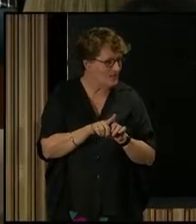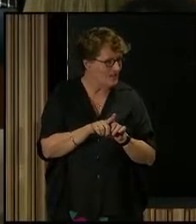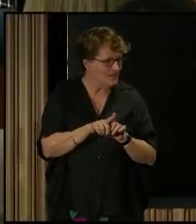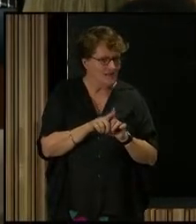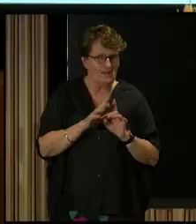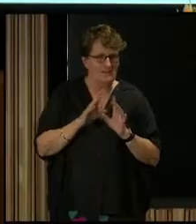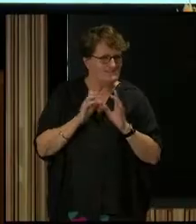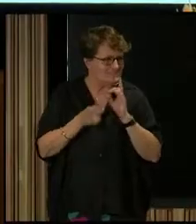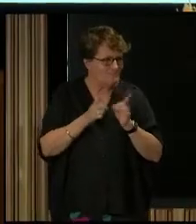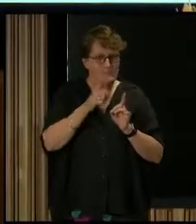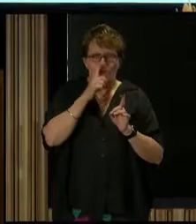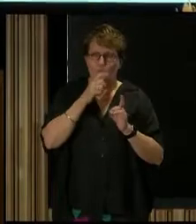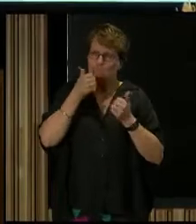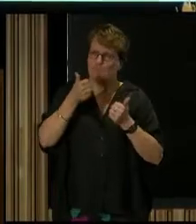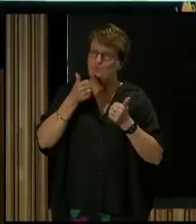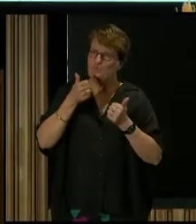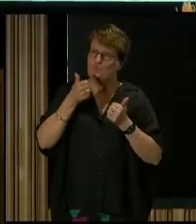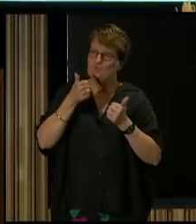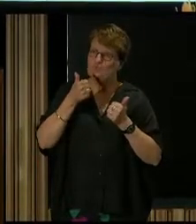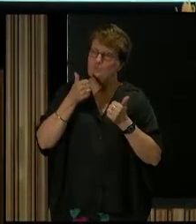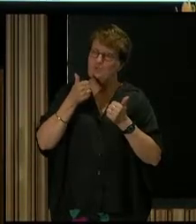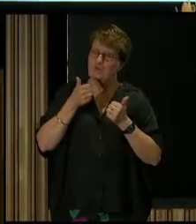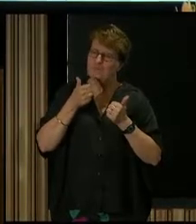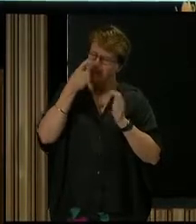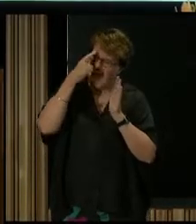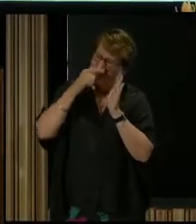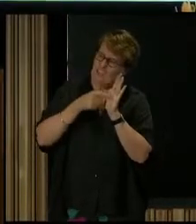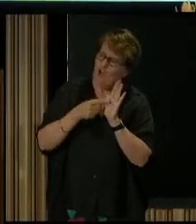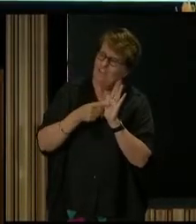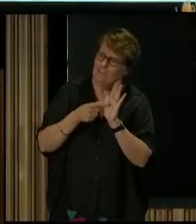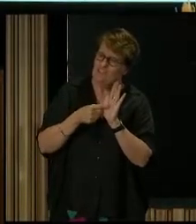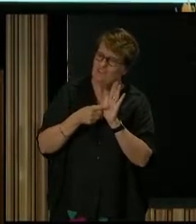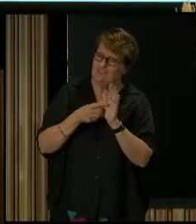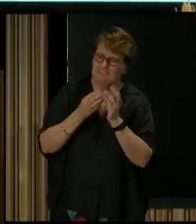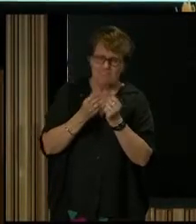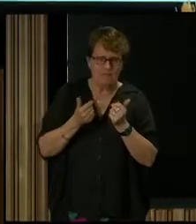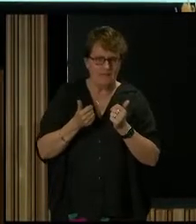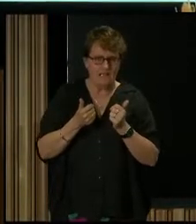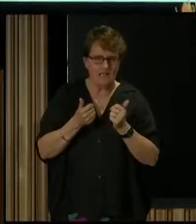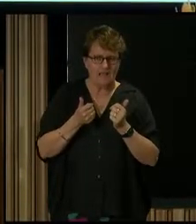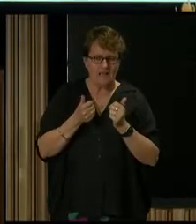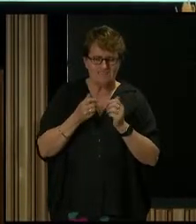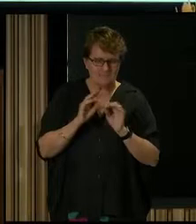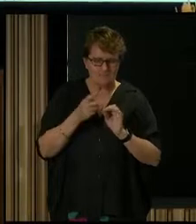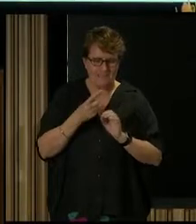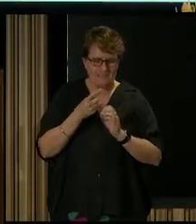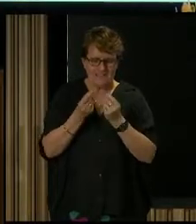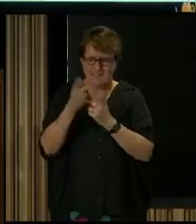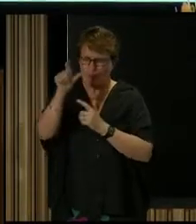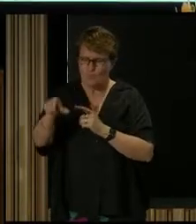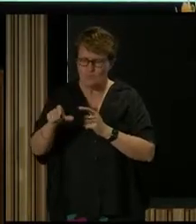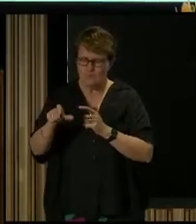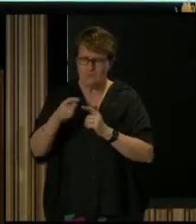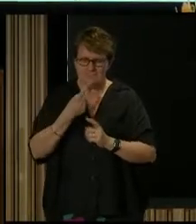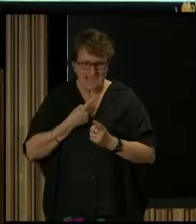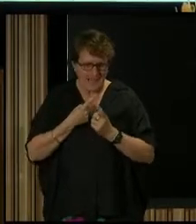just acknowledging that something that might have been said in a conversation actually really, that really inspired me or it encouraged me